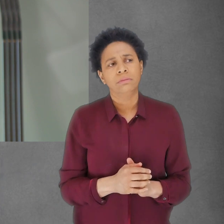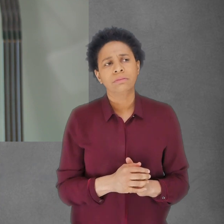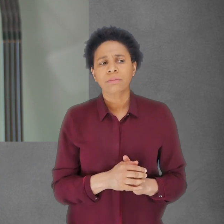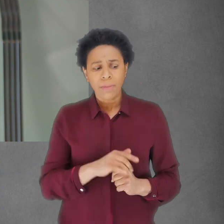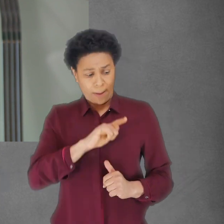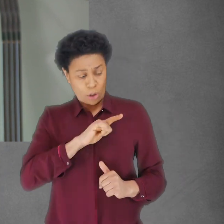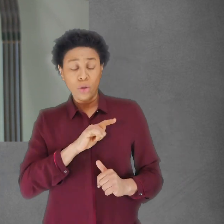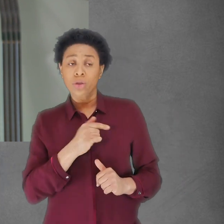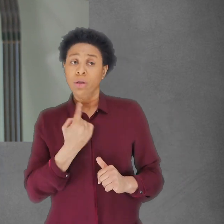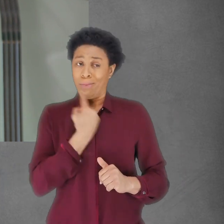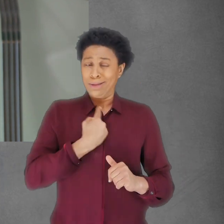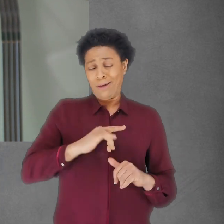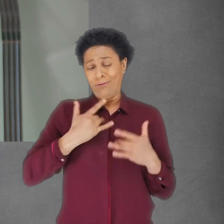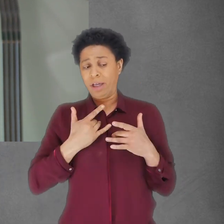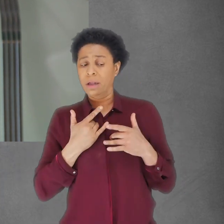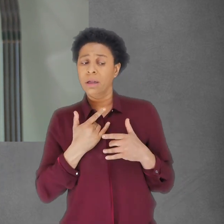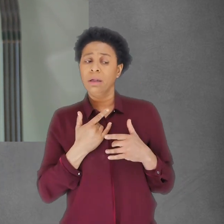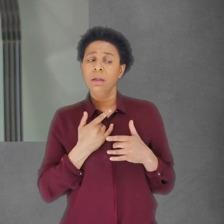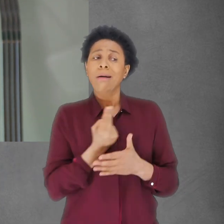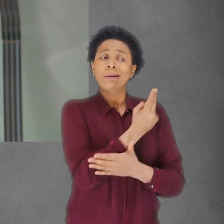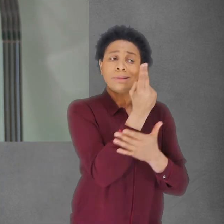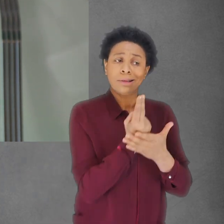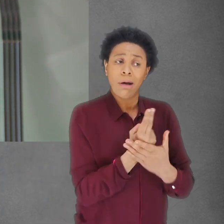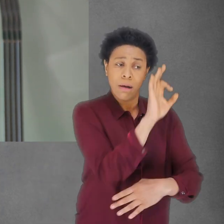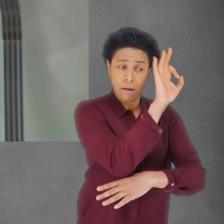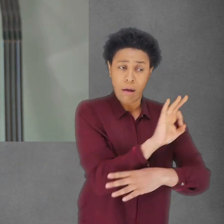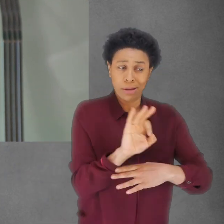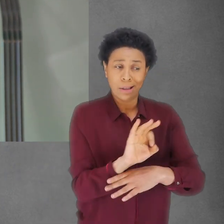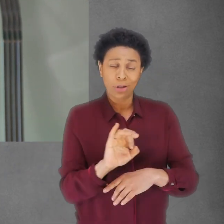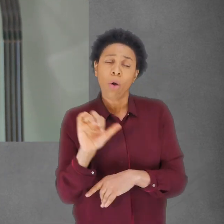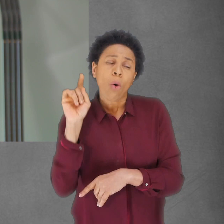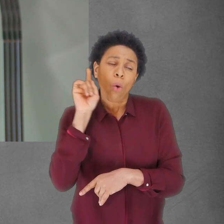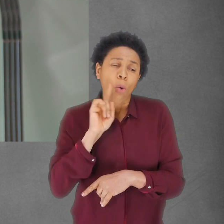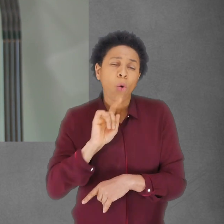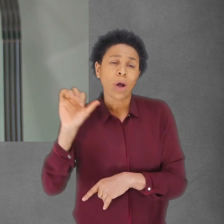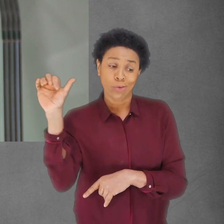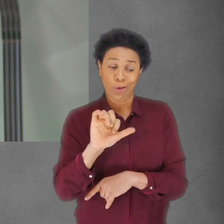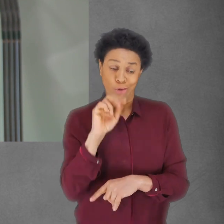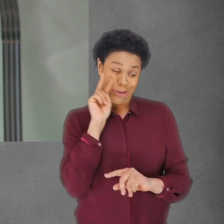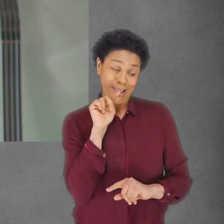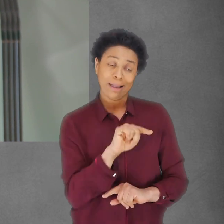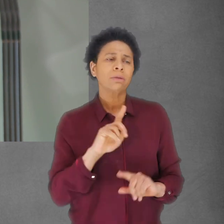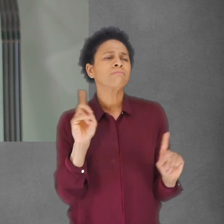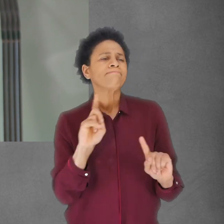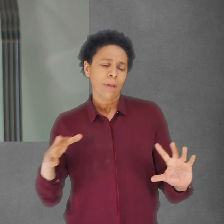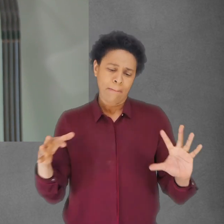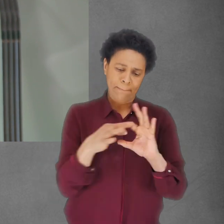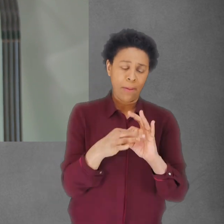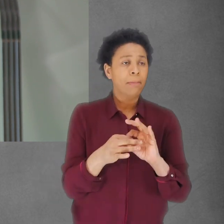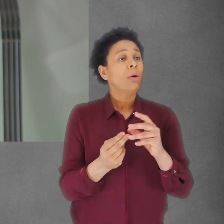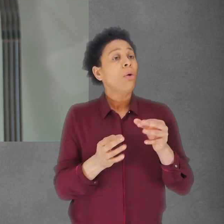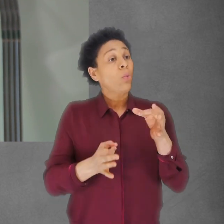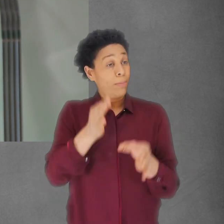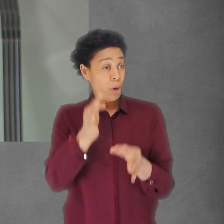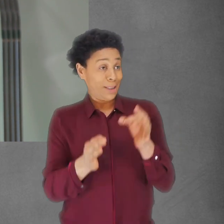accountable in that regard, in that it should always be seen as a form that is deeply